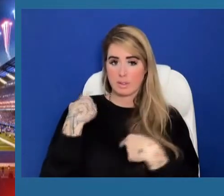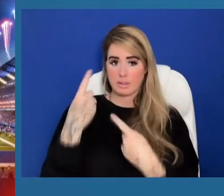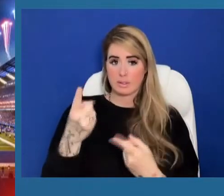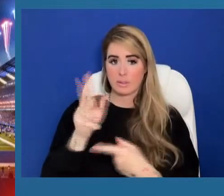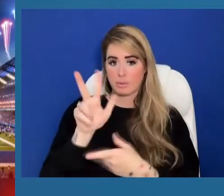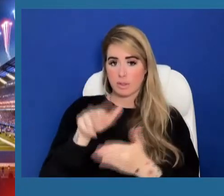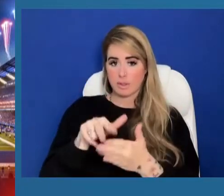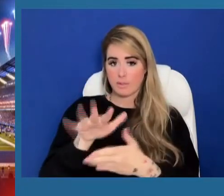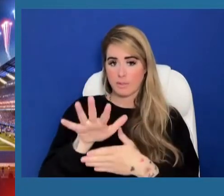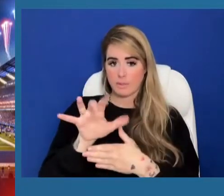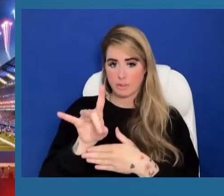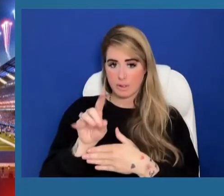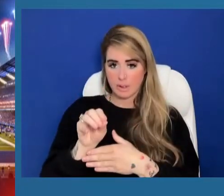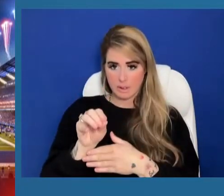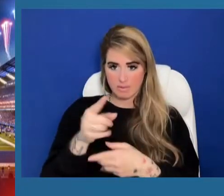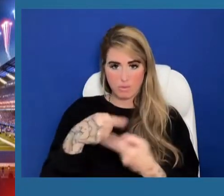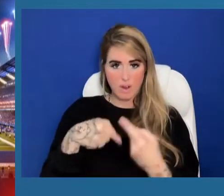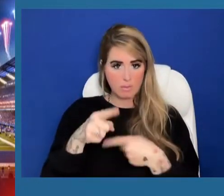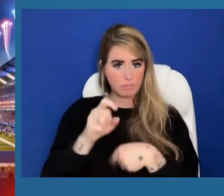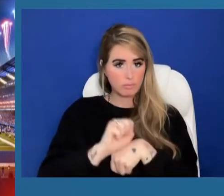3,580 individuals.